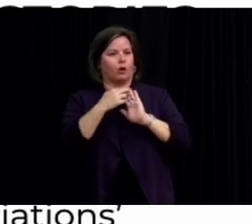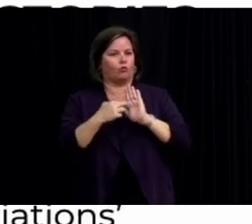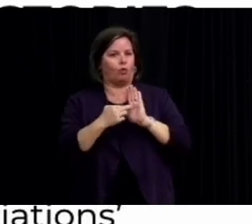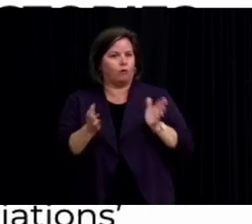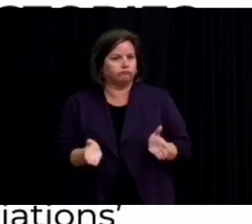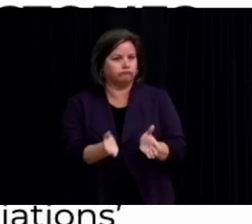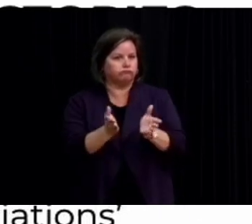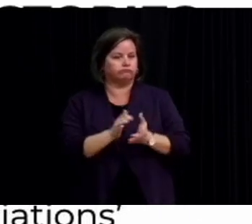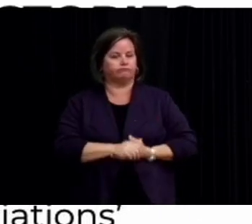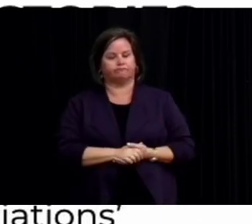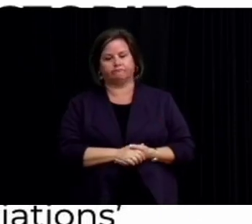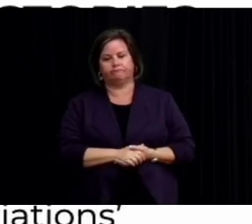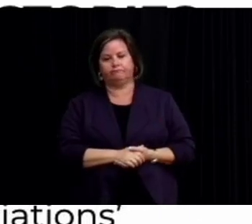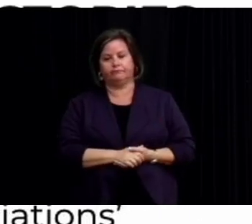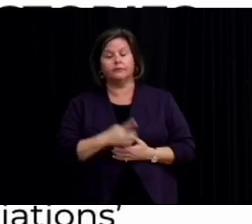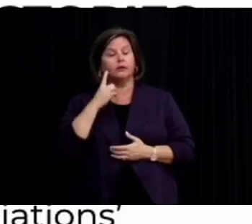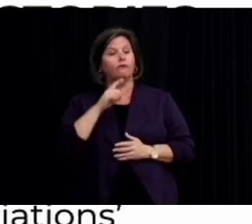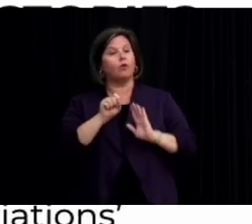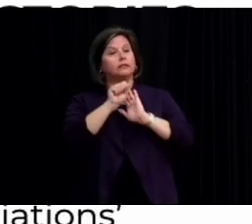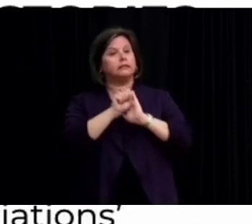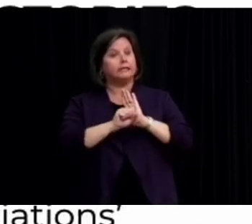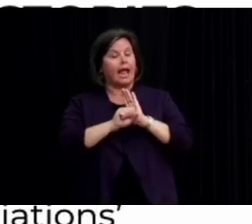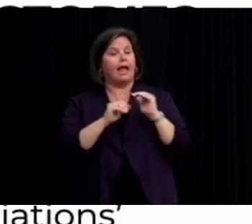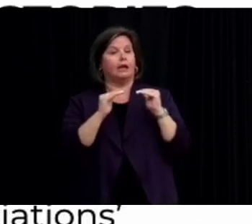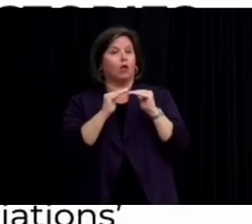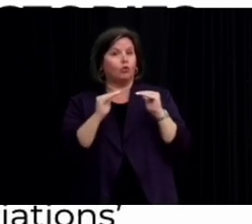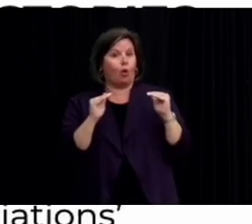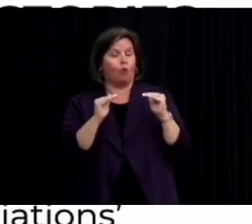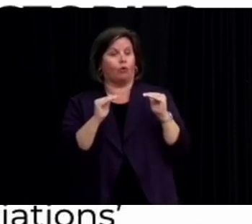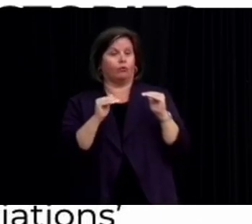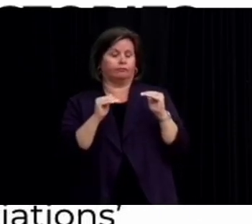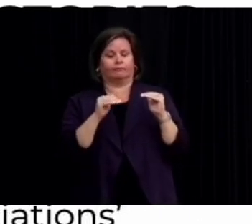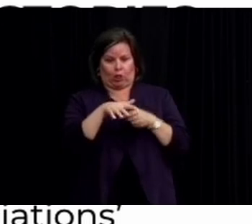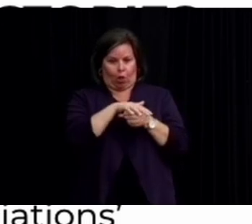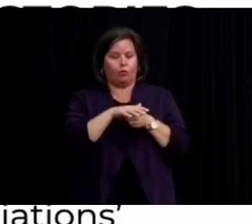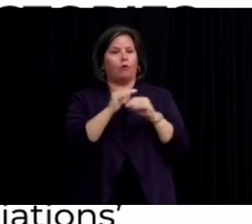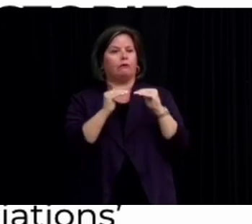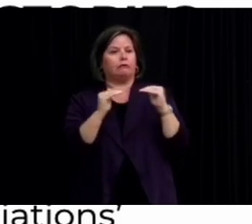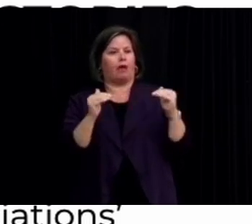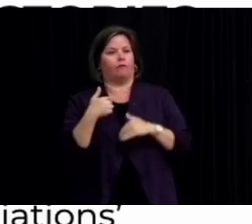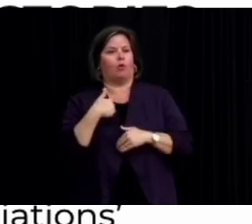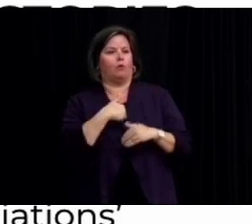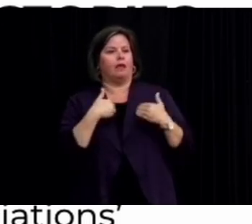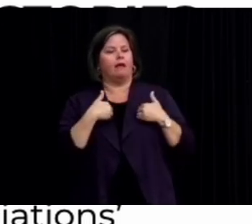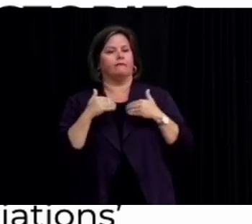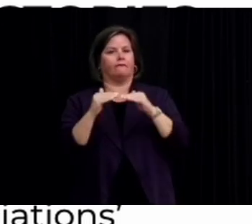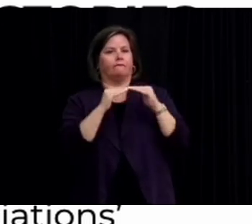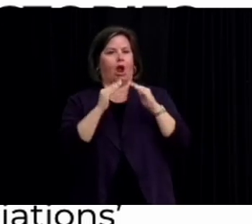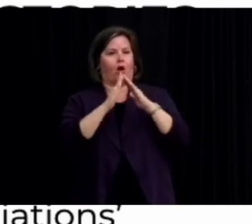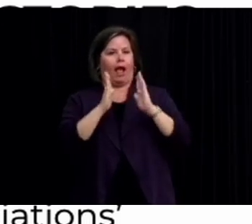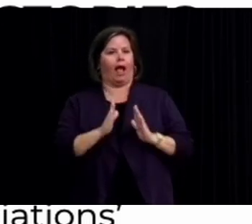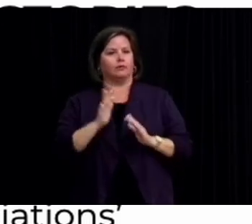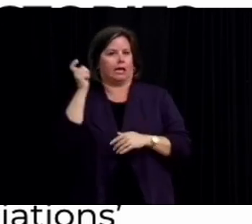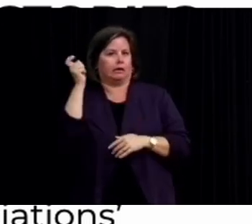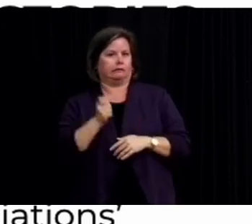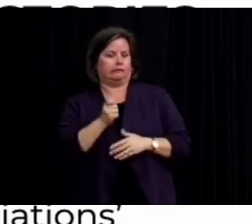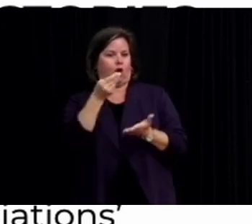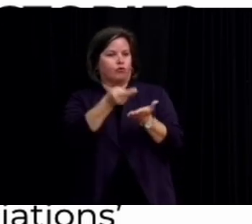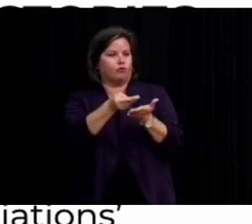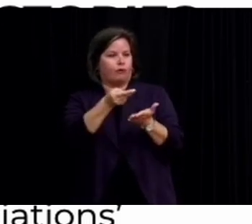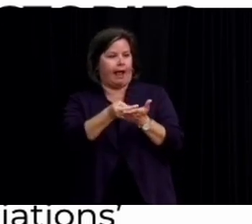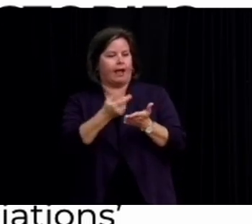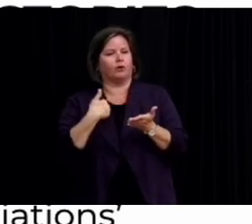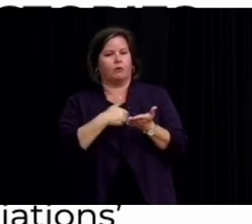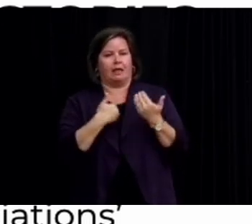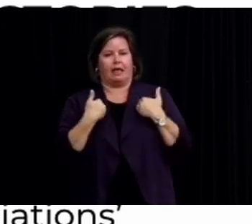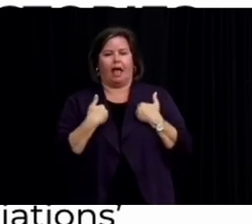What we're doing on the state and local level, we have introduced a fair housing grant that state and local associations, we have